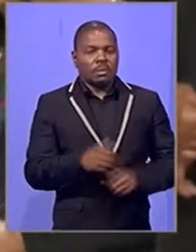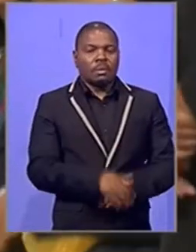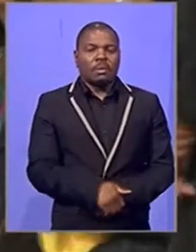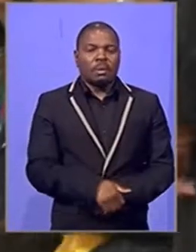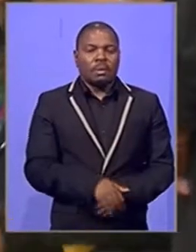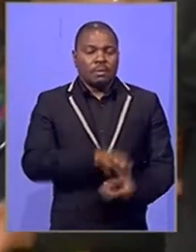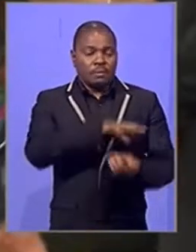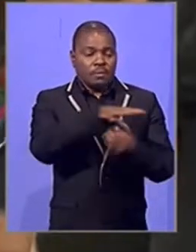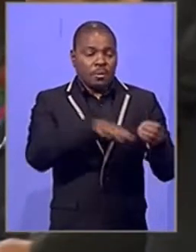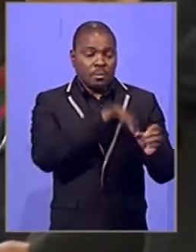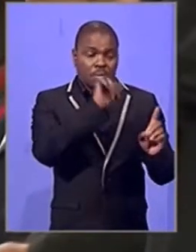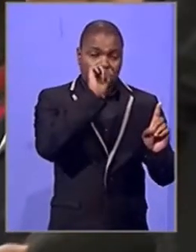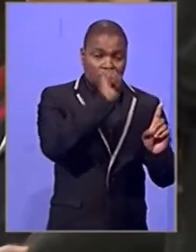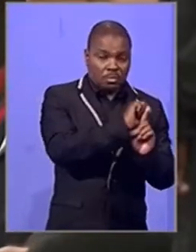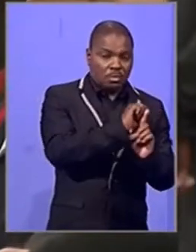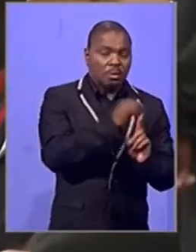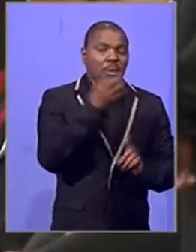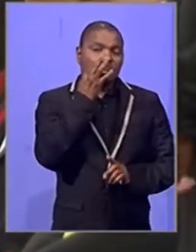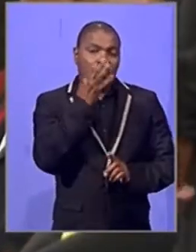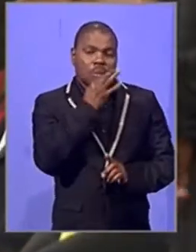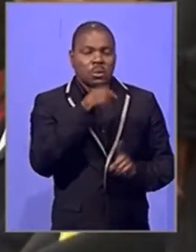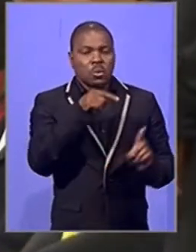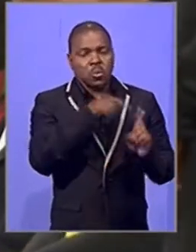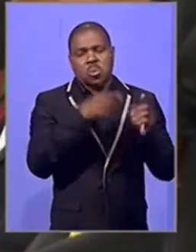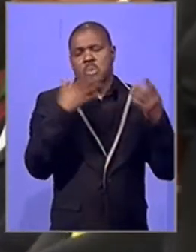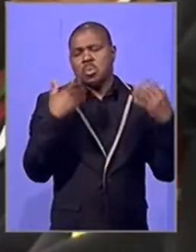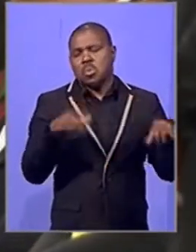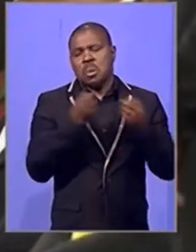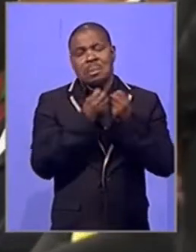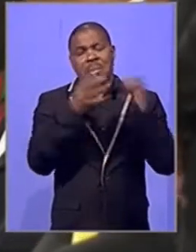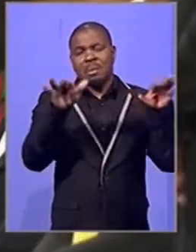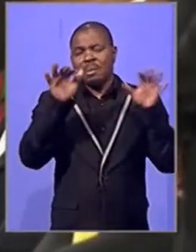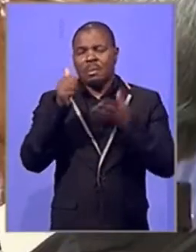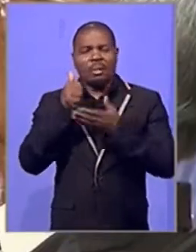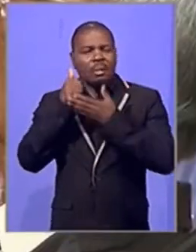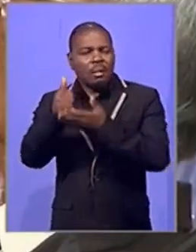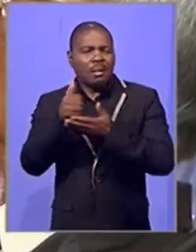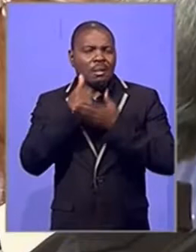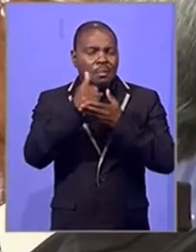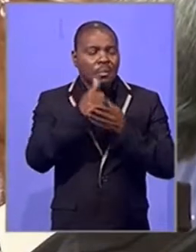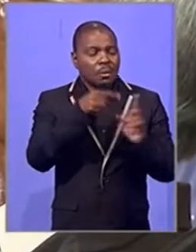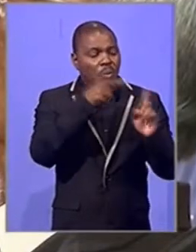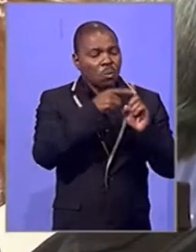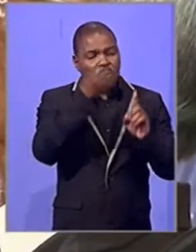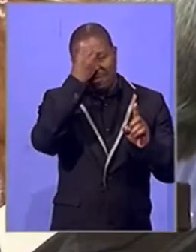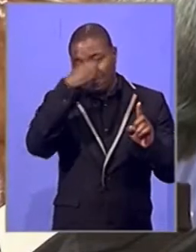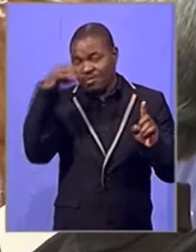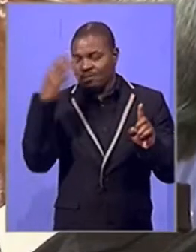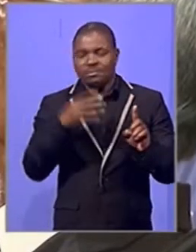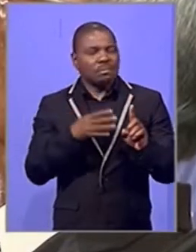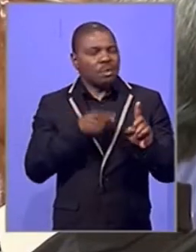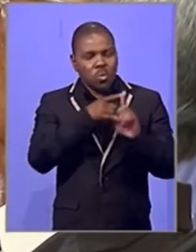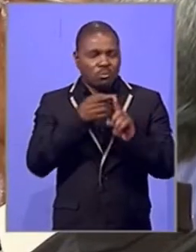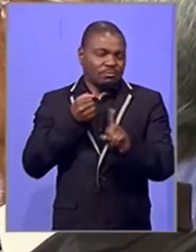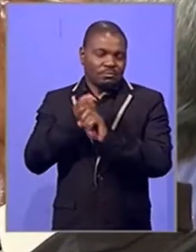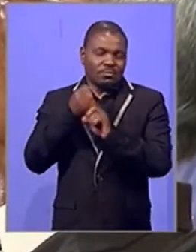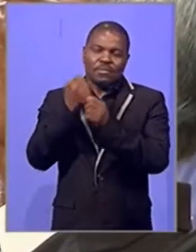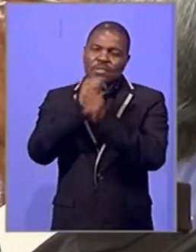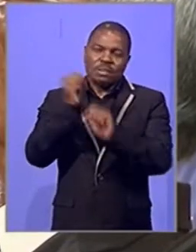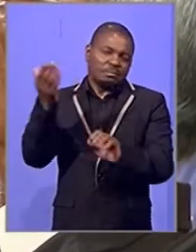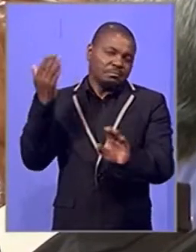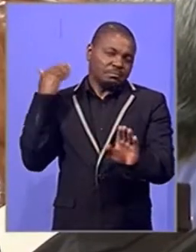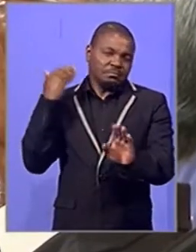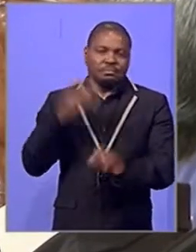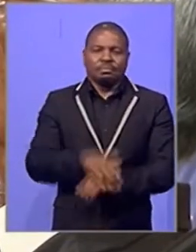ba lelapa la hae ba re o thusitse batho ba bangata ka hona a keke a lebalwa jwalo ka moitseki wa ntwa ya tikoloho.